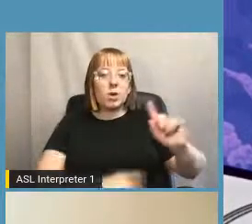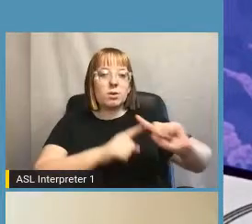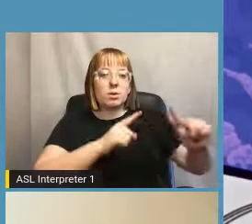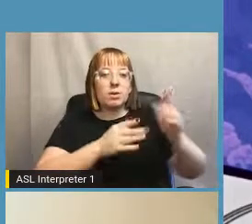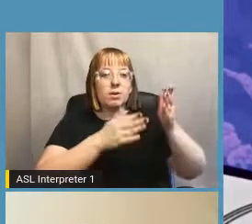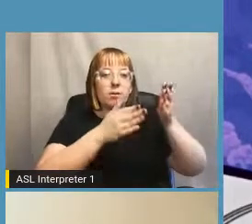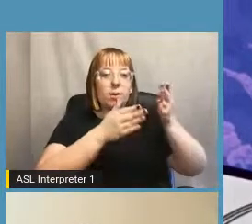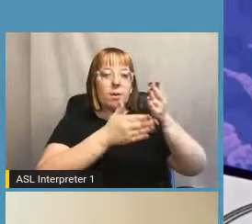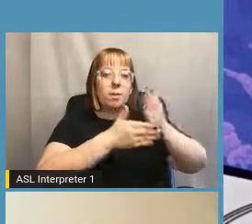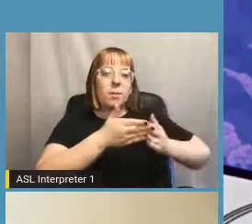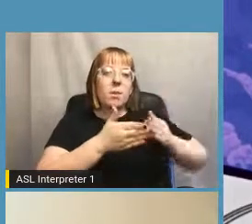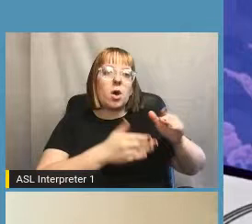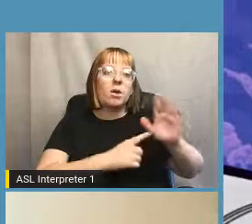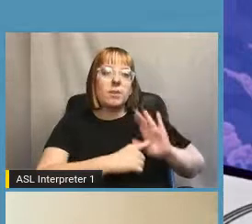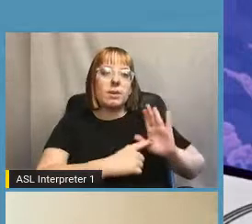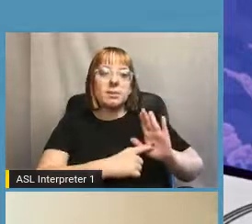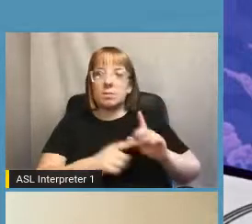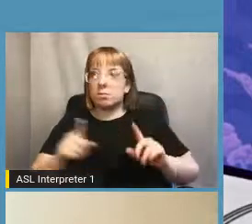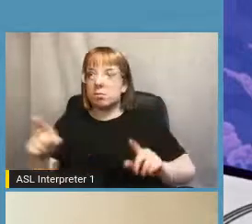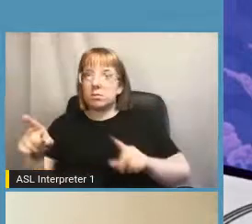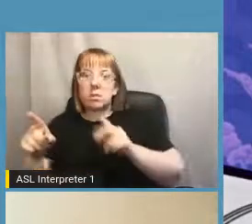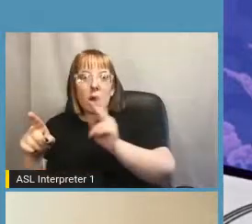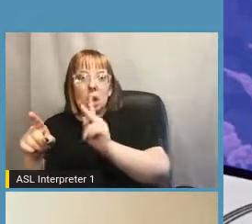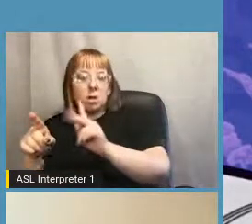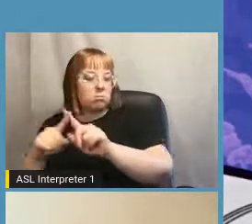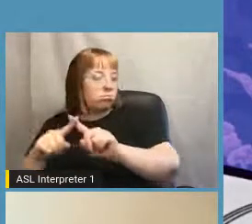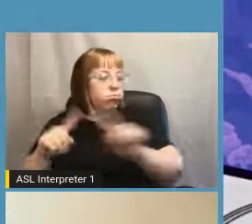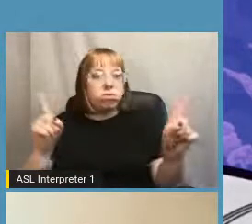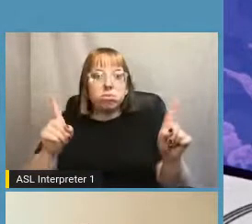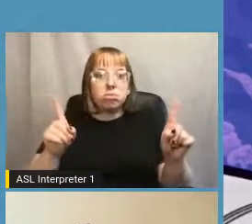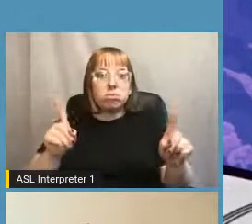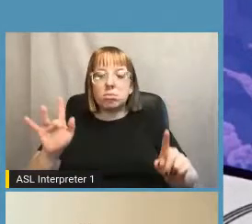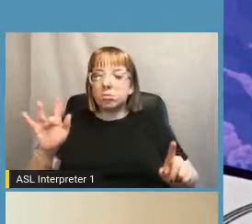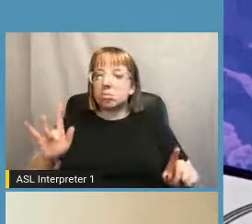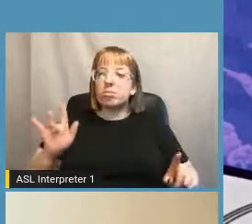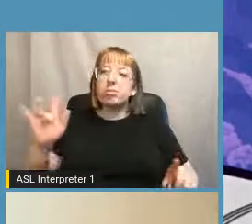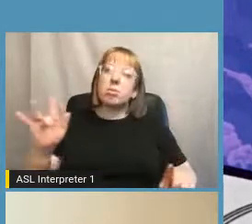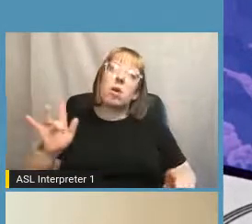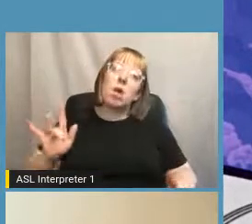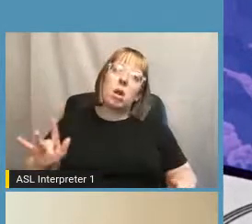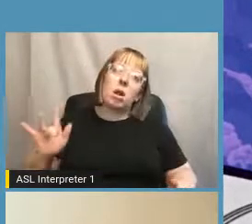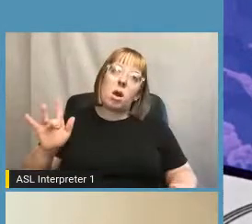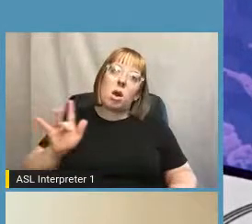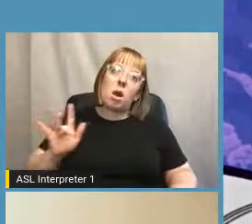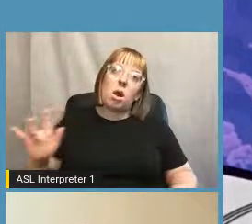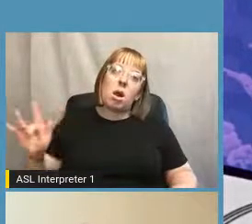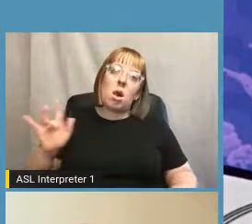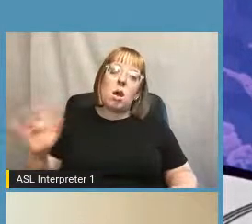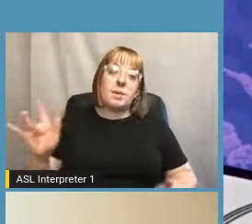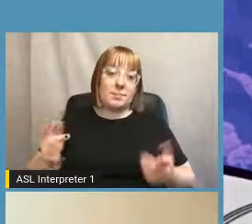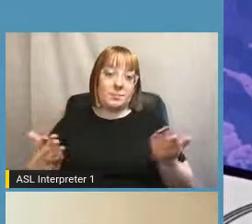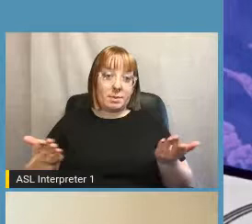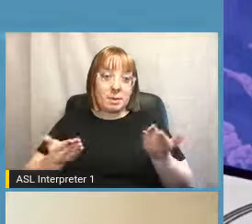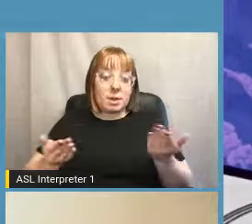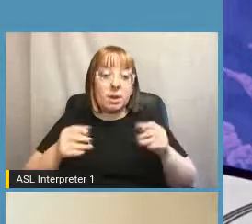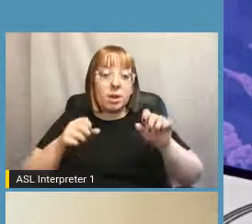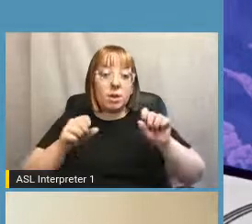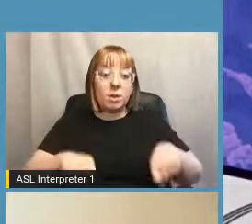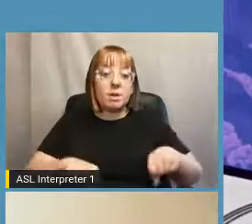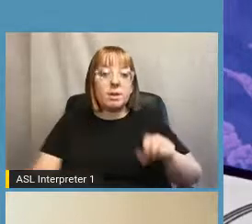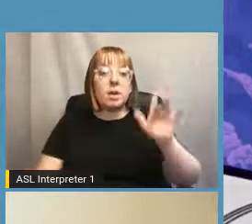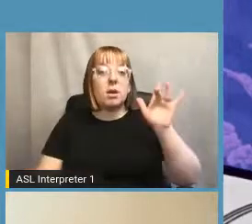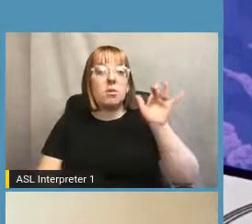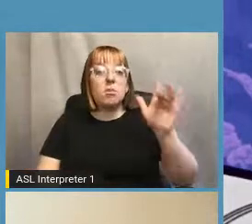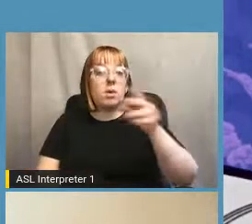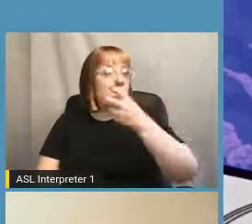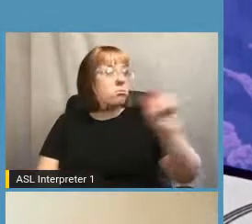different from Kunst Matrix, where you have to use the arrow keys or go from room to room. Here you can actually create buttons that allow